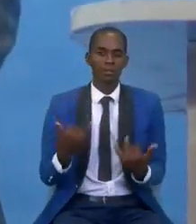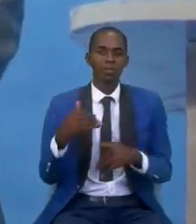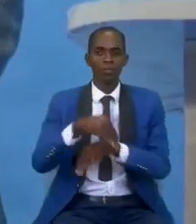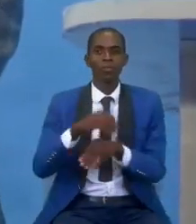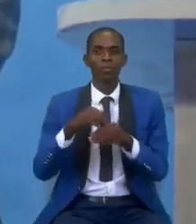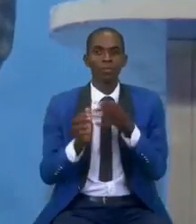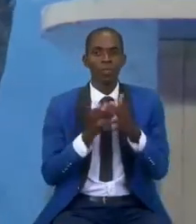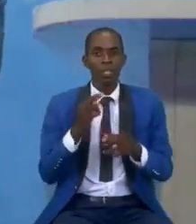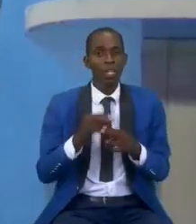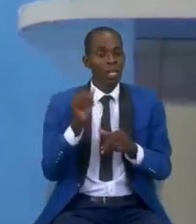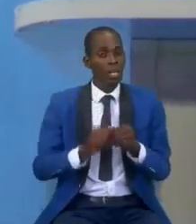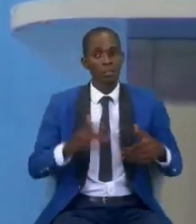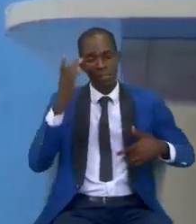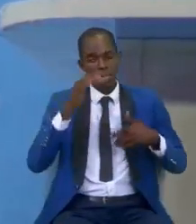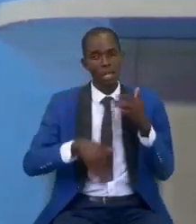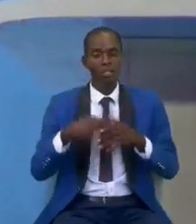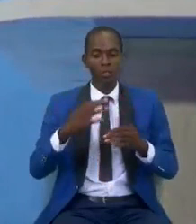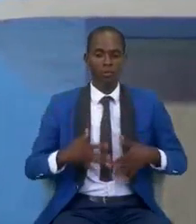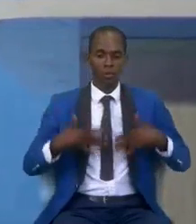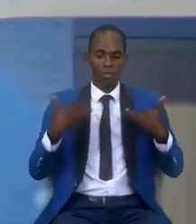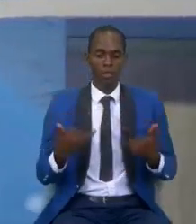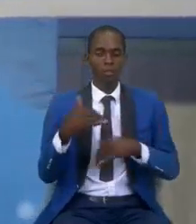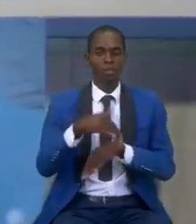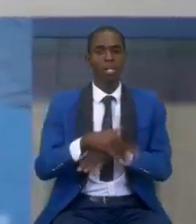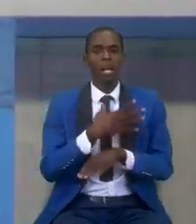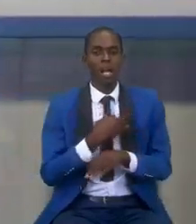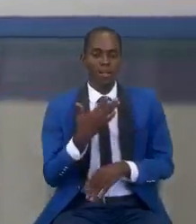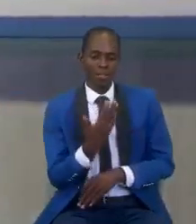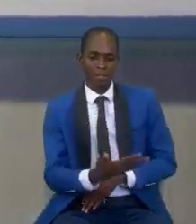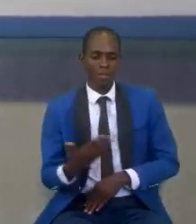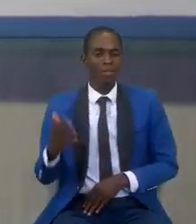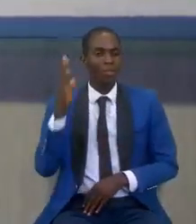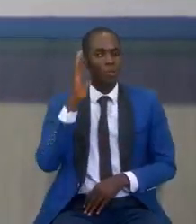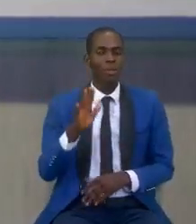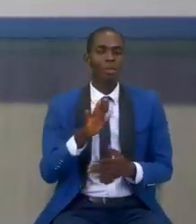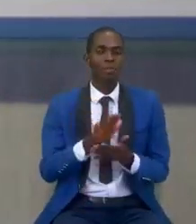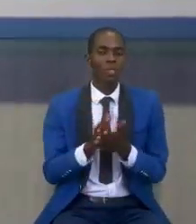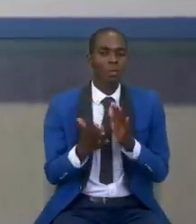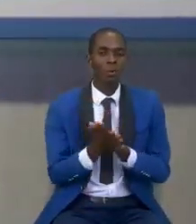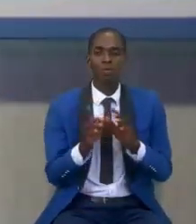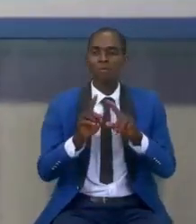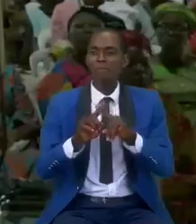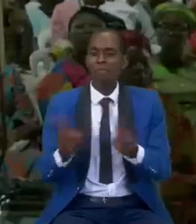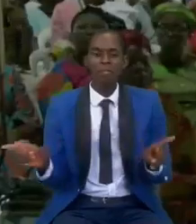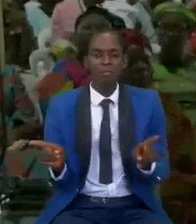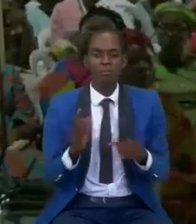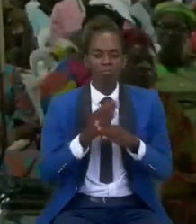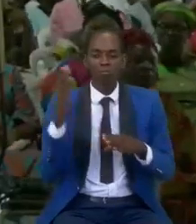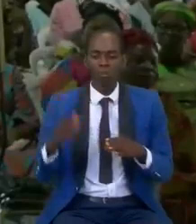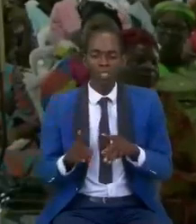be very different, totally different, entirely different from your life in Jesus. Because